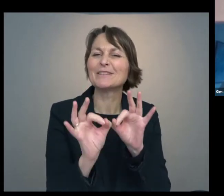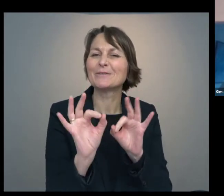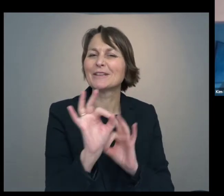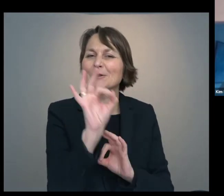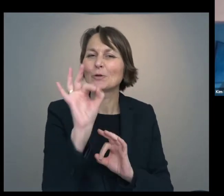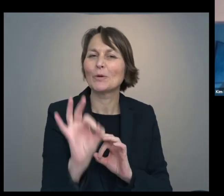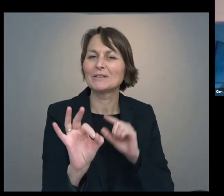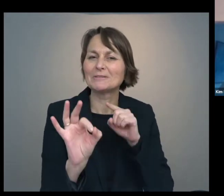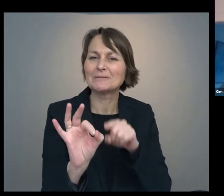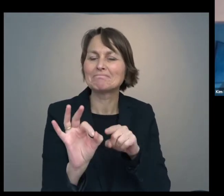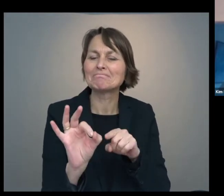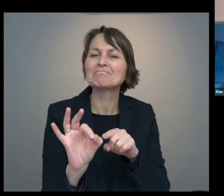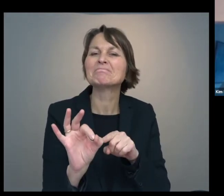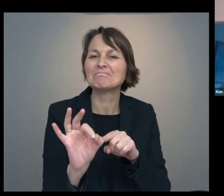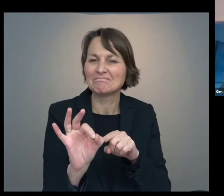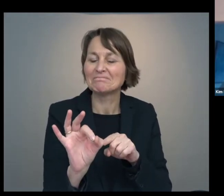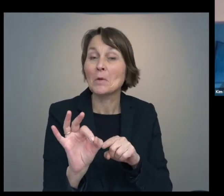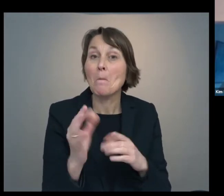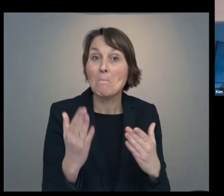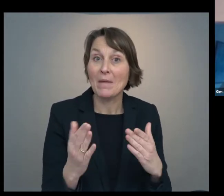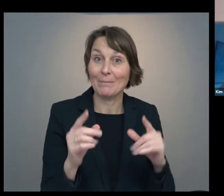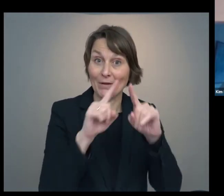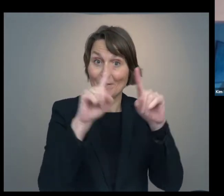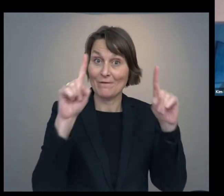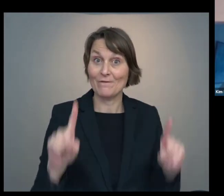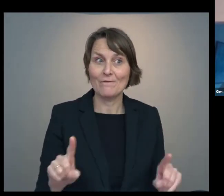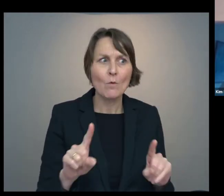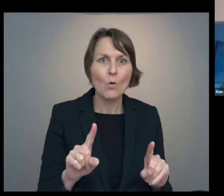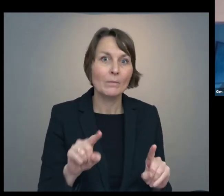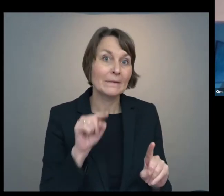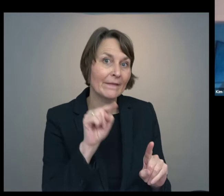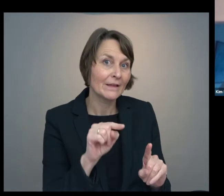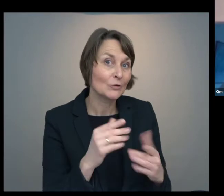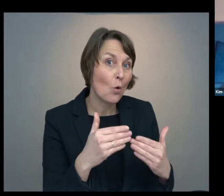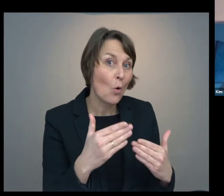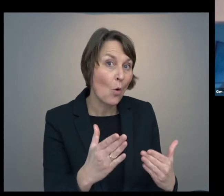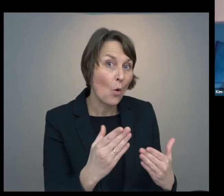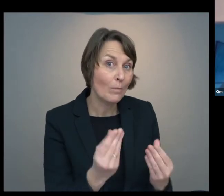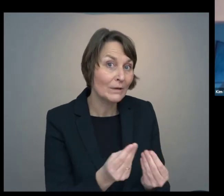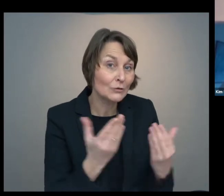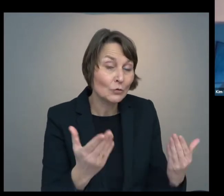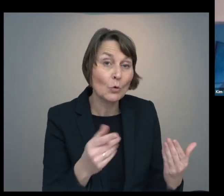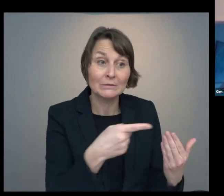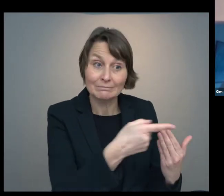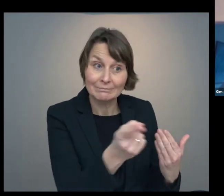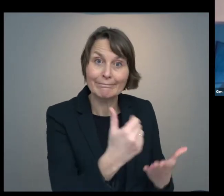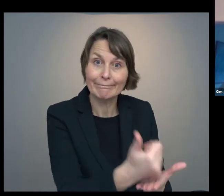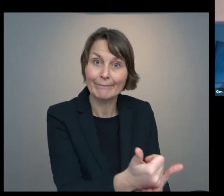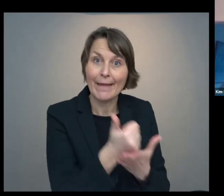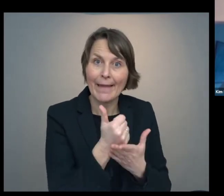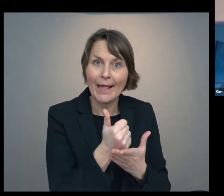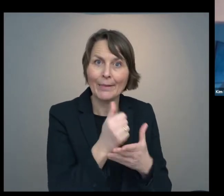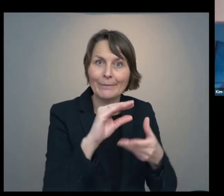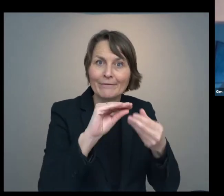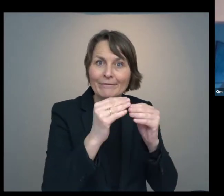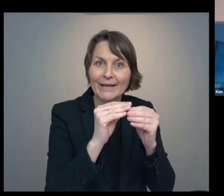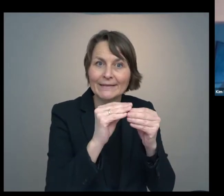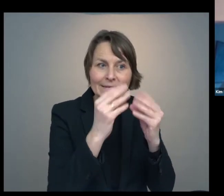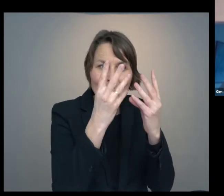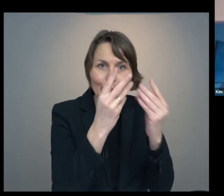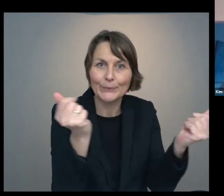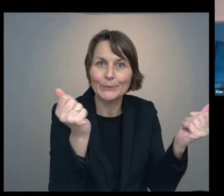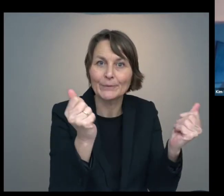was a specific question about whether we could make some parts of forms open source and people could help out fixing it